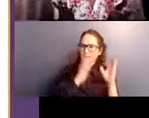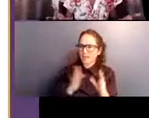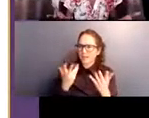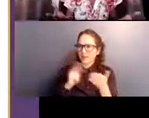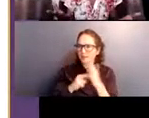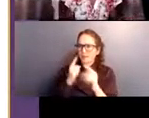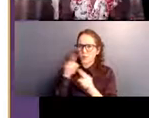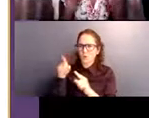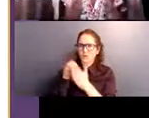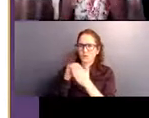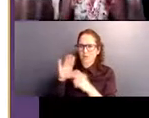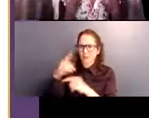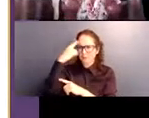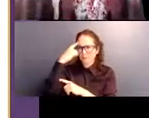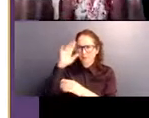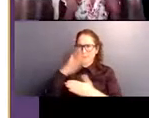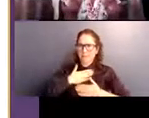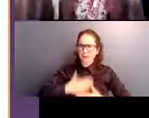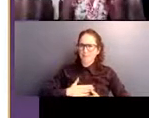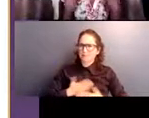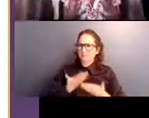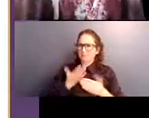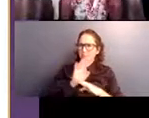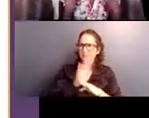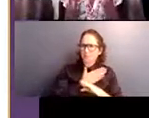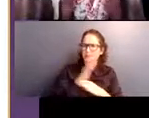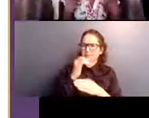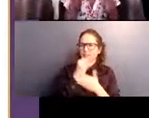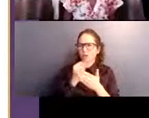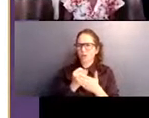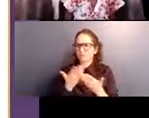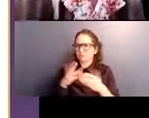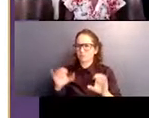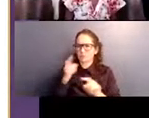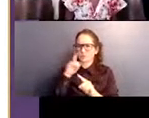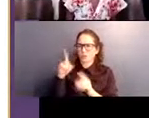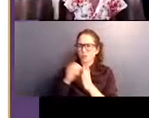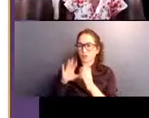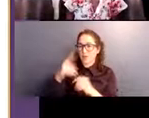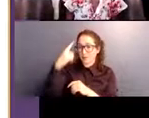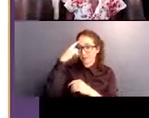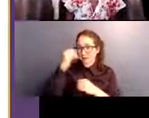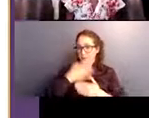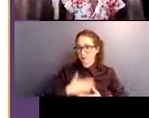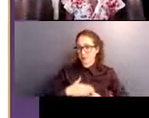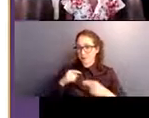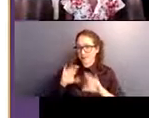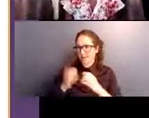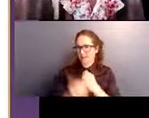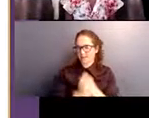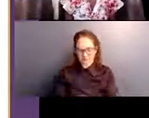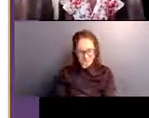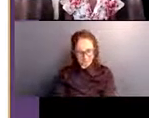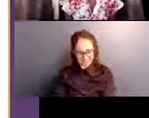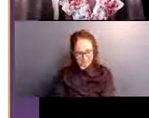for the student's brain and body? What is this music and art doing for the student's brain and the body in the classroom? Yeah, that's